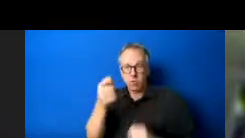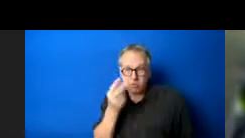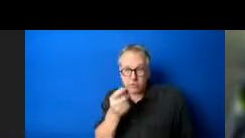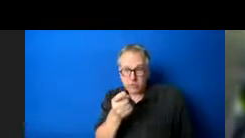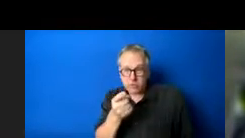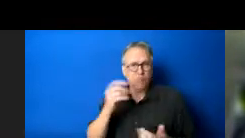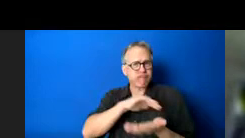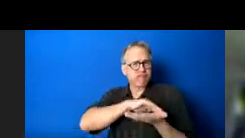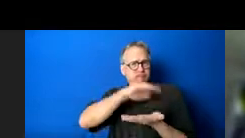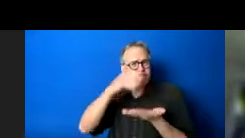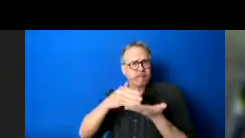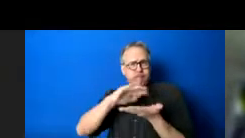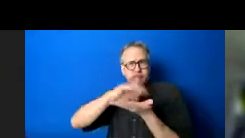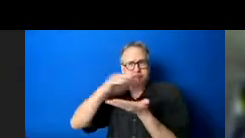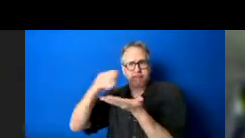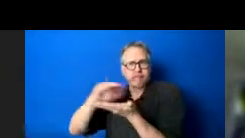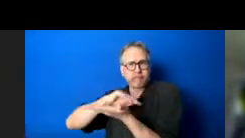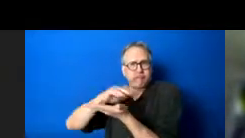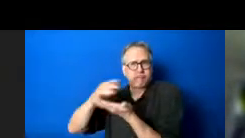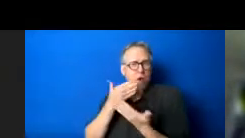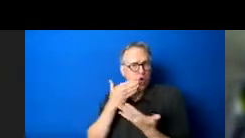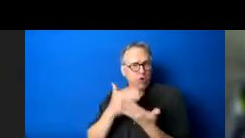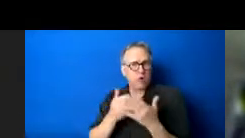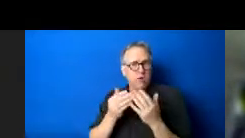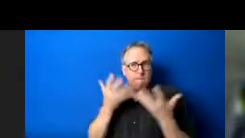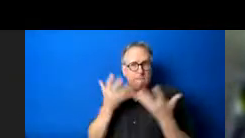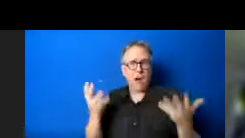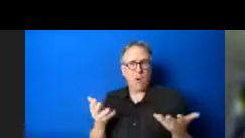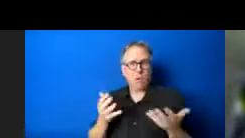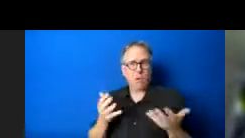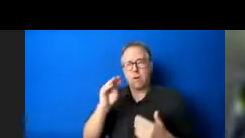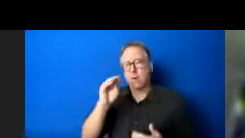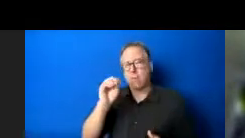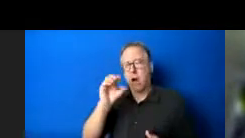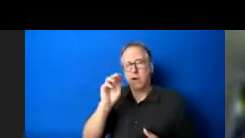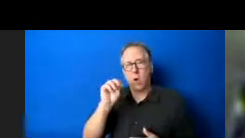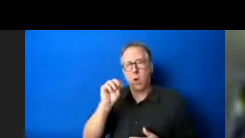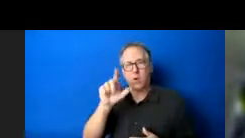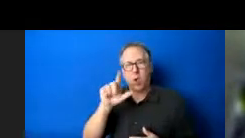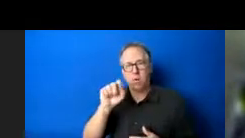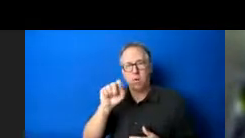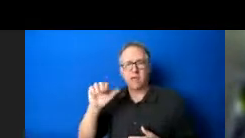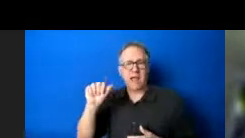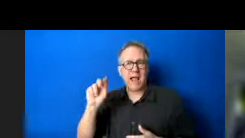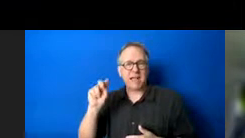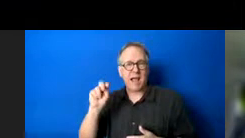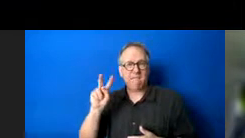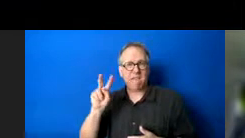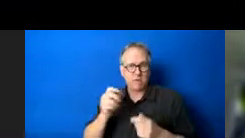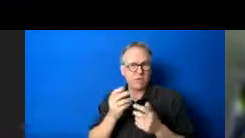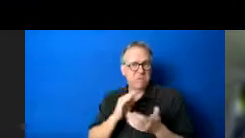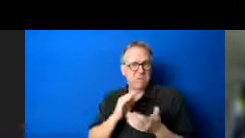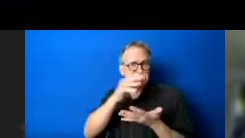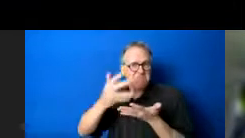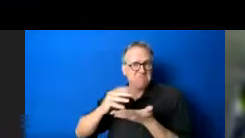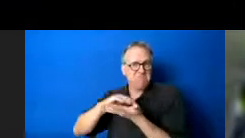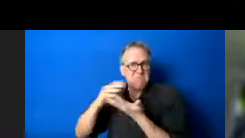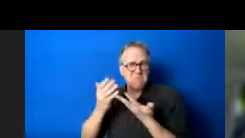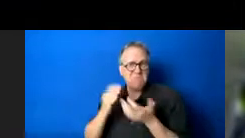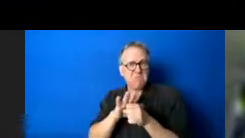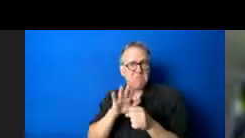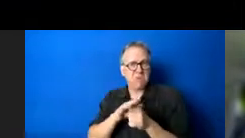supply, um, of monoclonals and antivirals in the state. The only one, and this is just